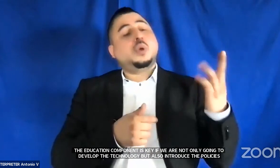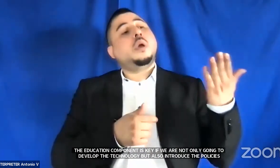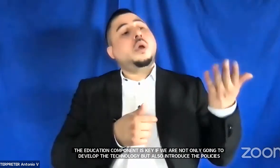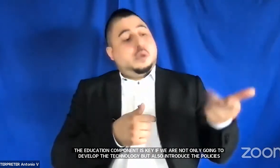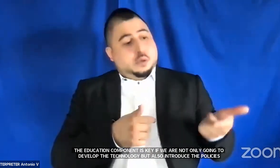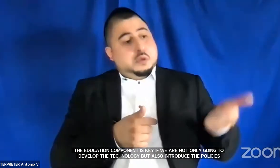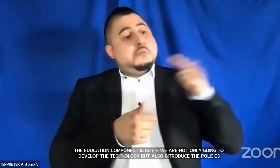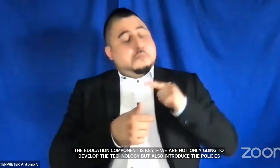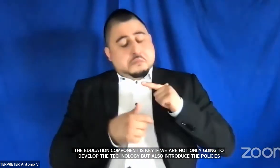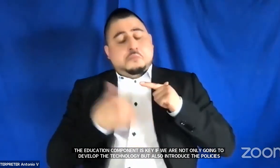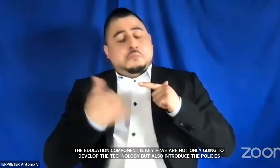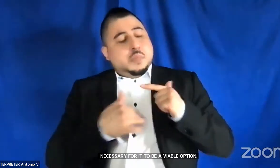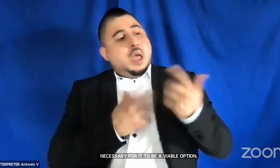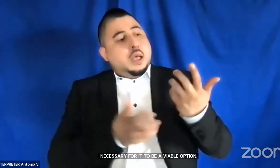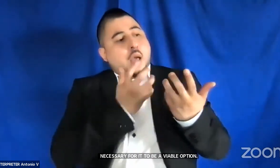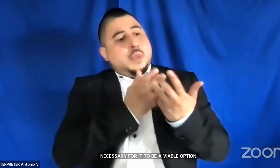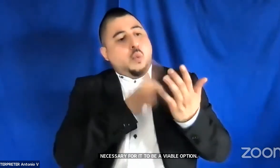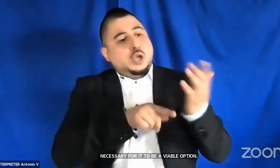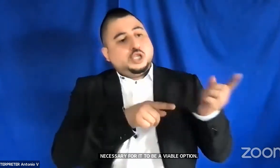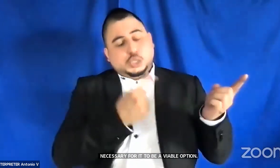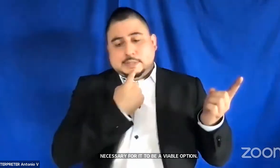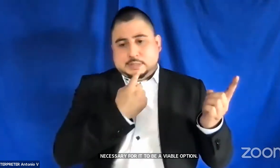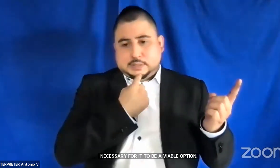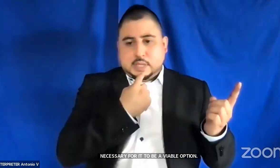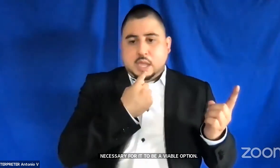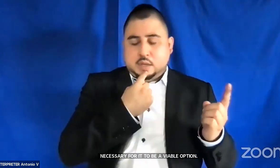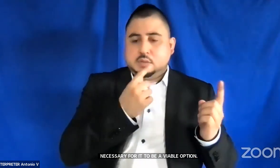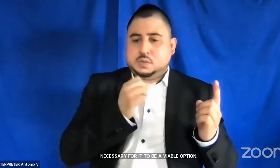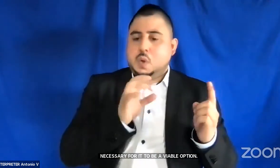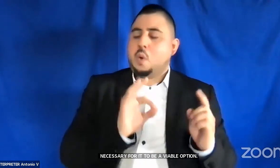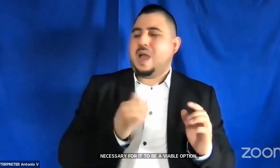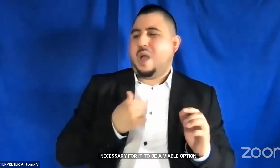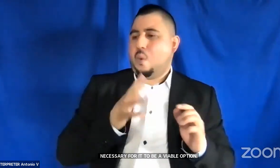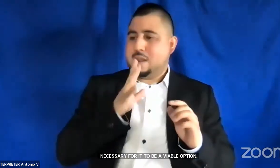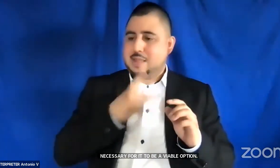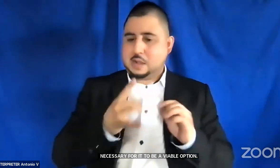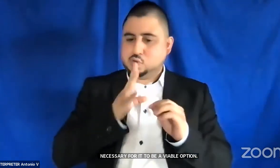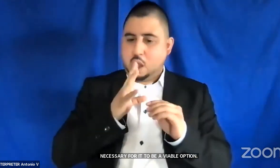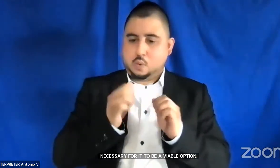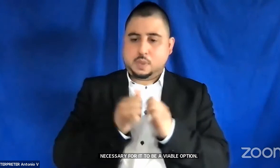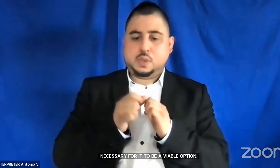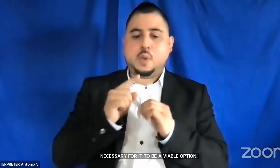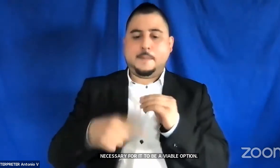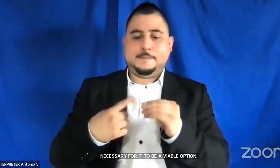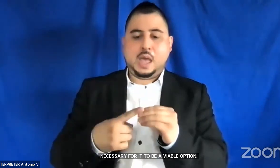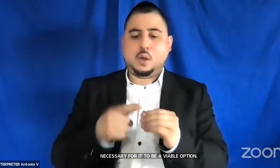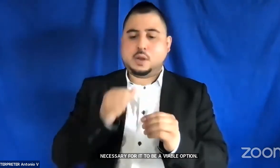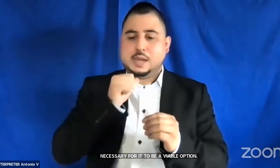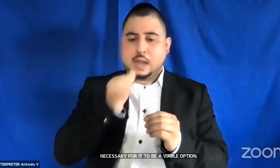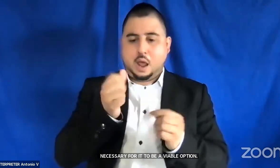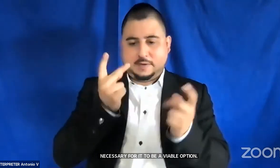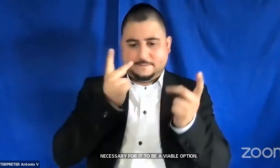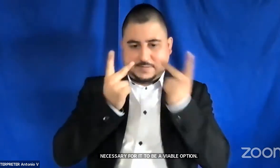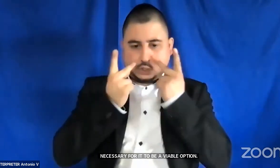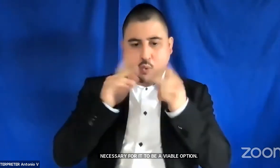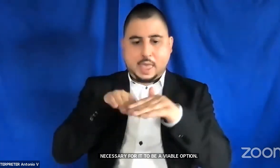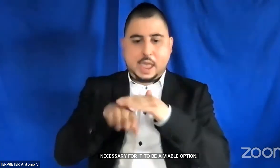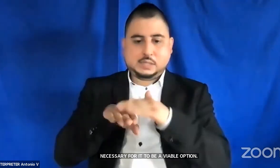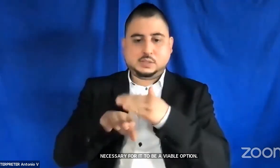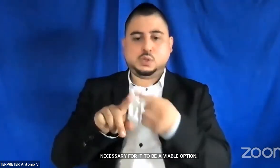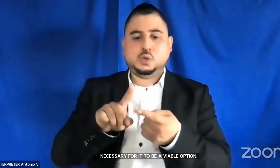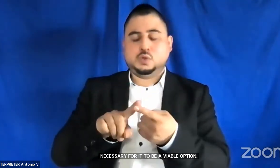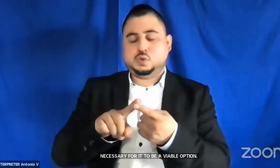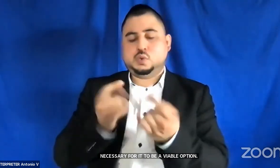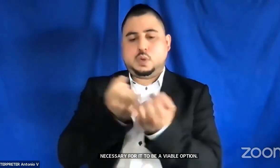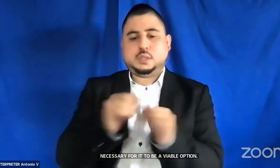may actually complement the previous presentation. So I want to talk to you about non-visual access to